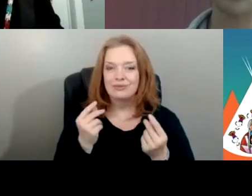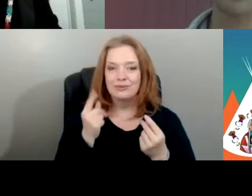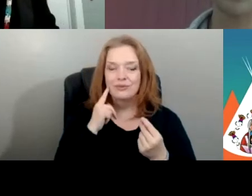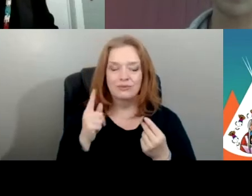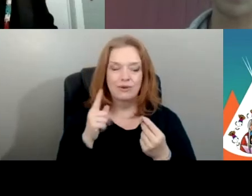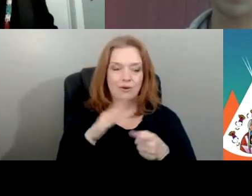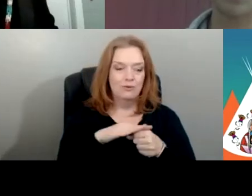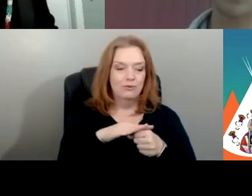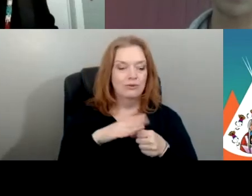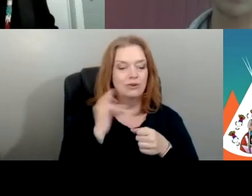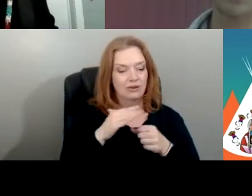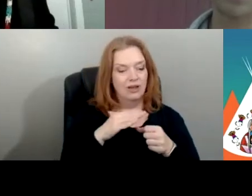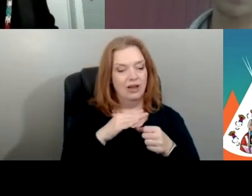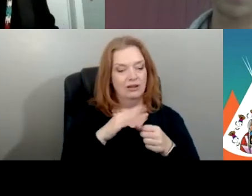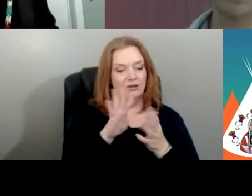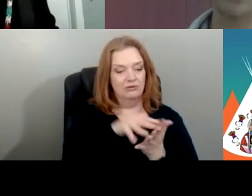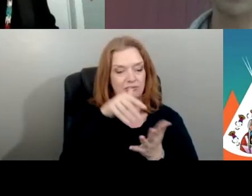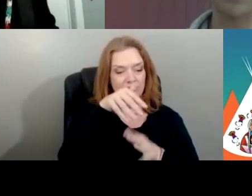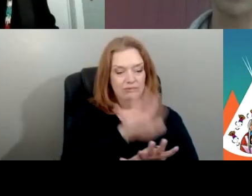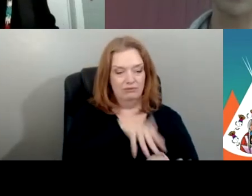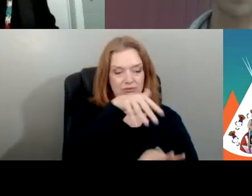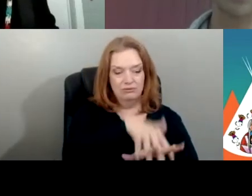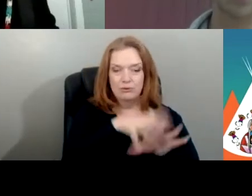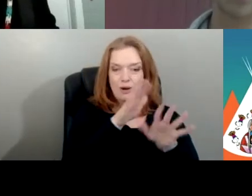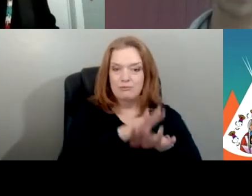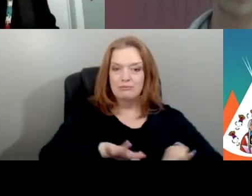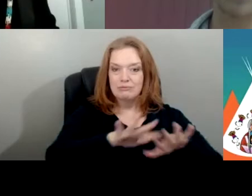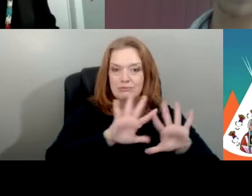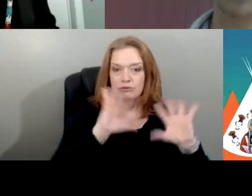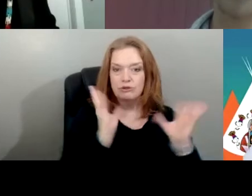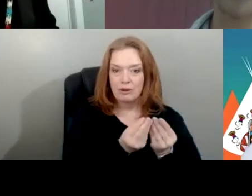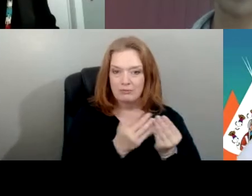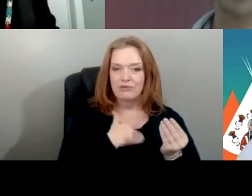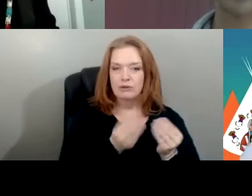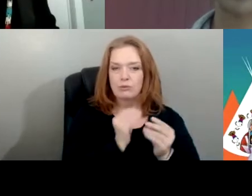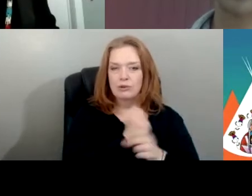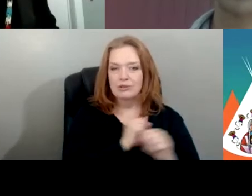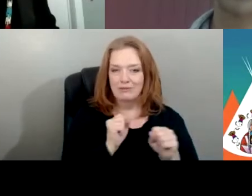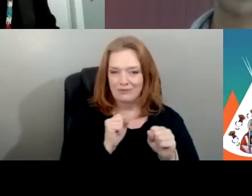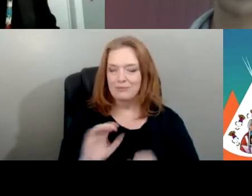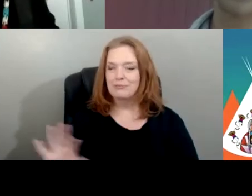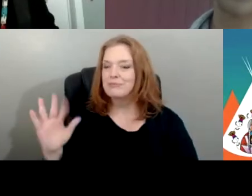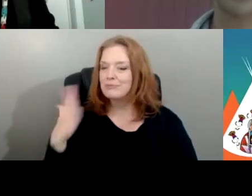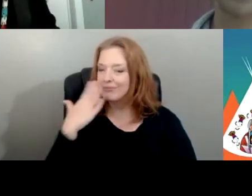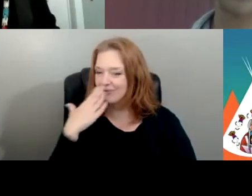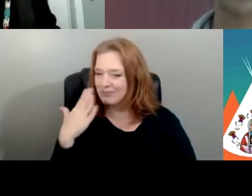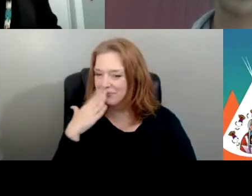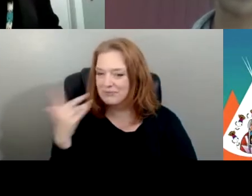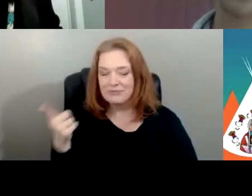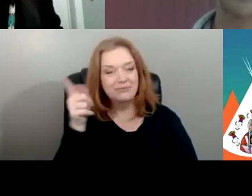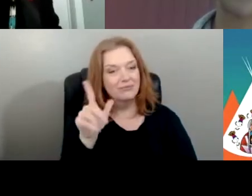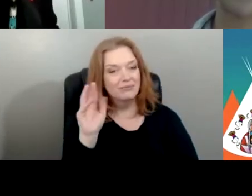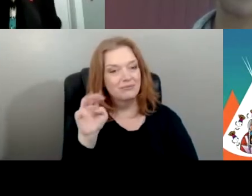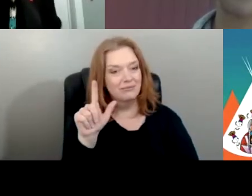communities safer. Thank you. Thanks, Ernie. Melanie, how about you go next?